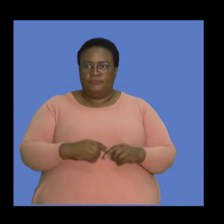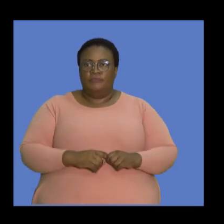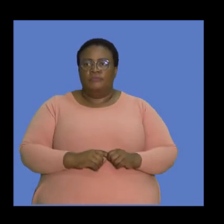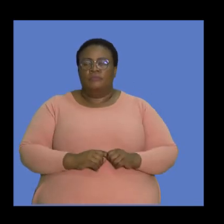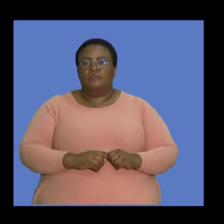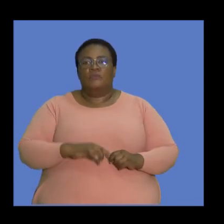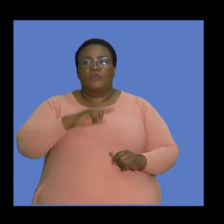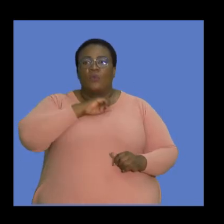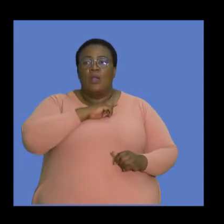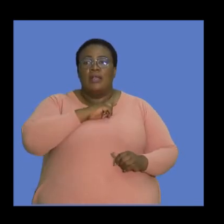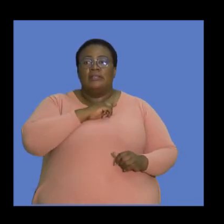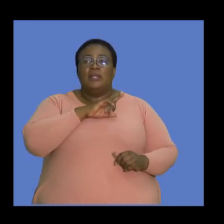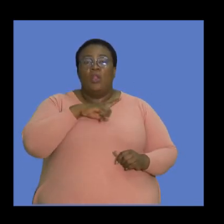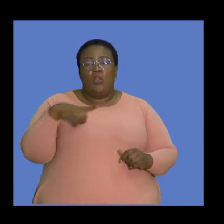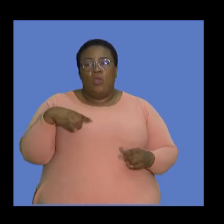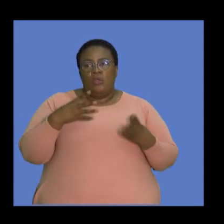very